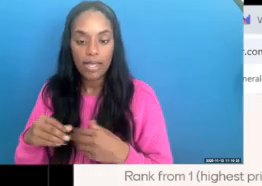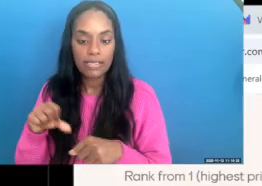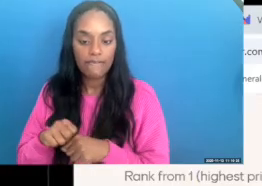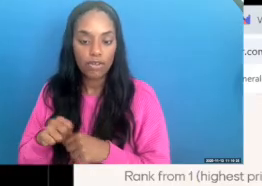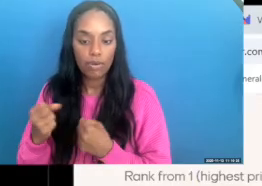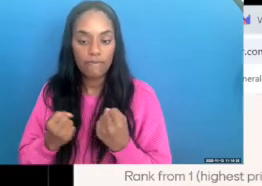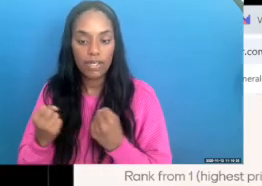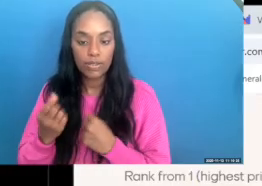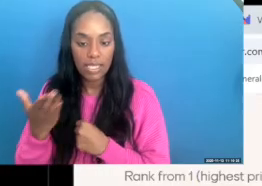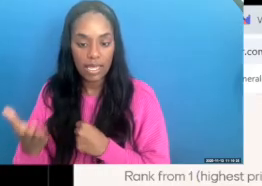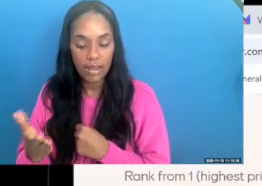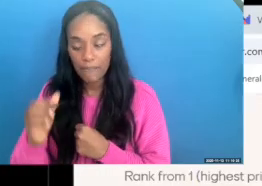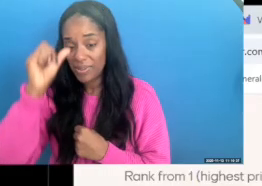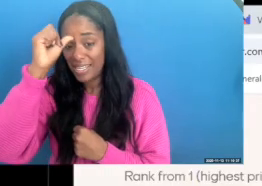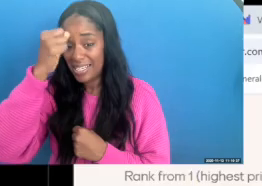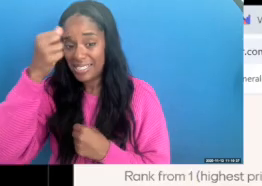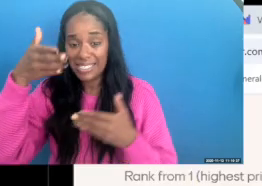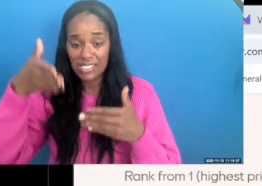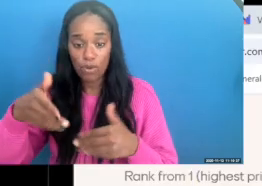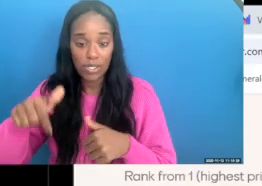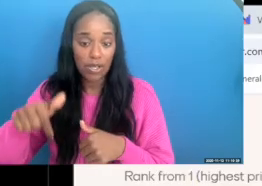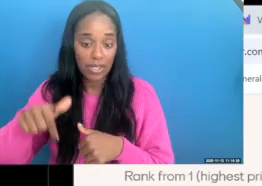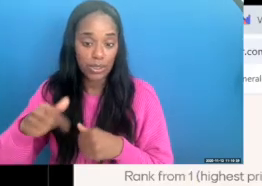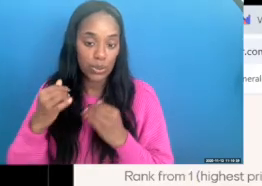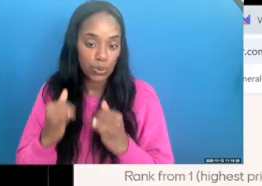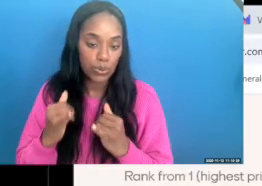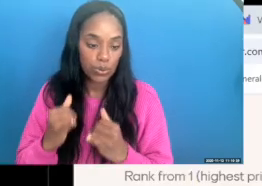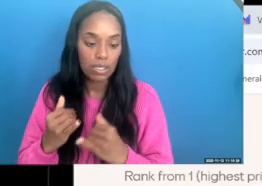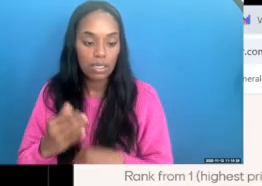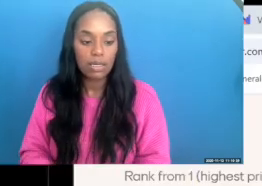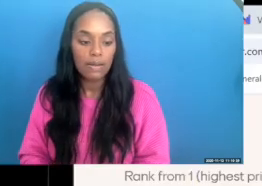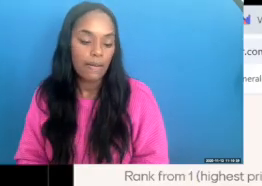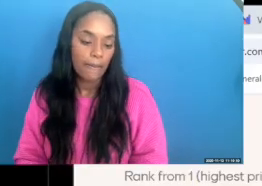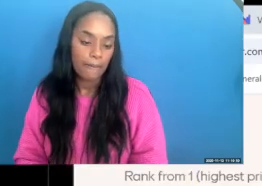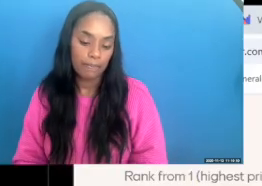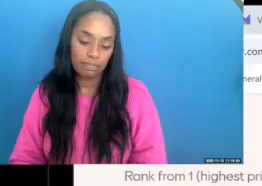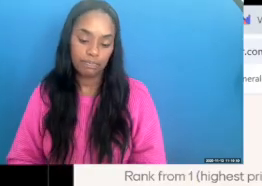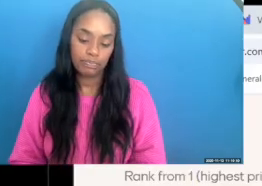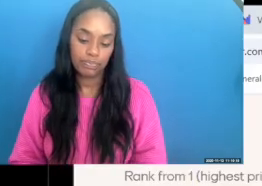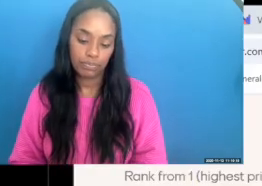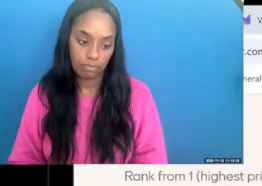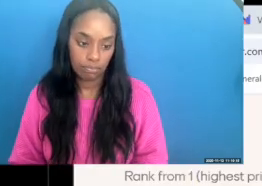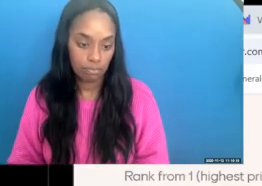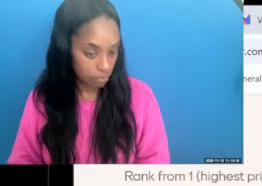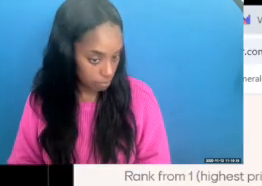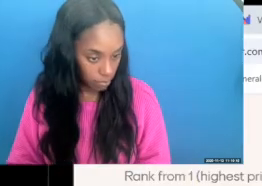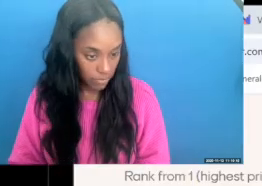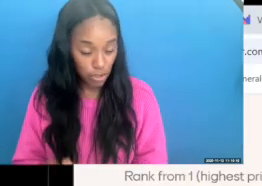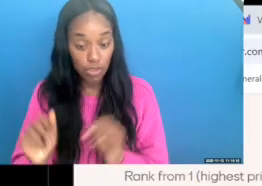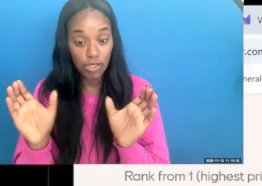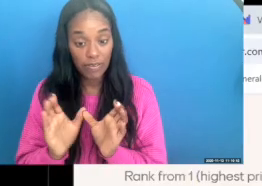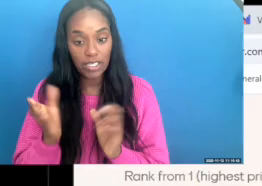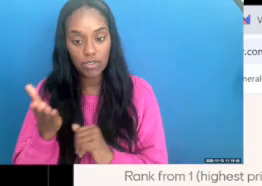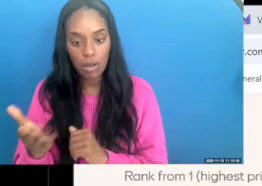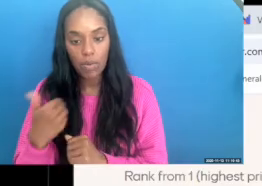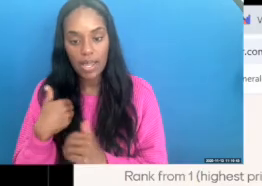of 85% flex fuel vehicles there. India is very focused on this area,